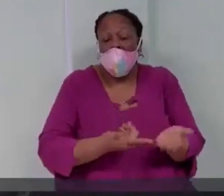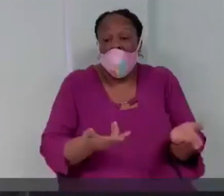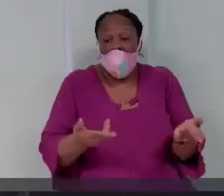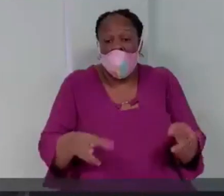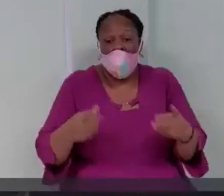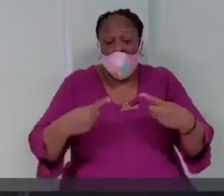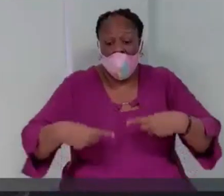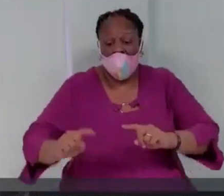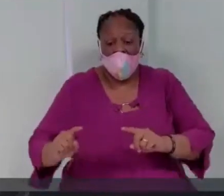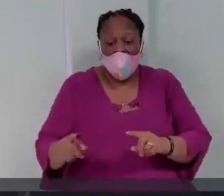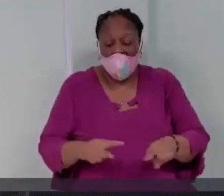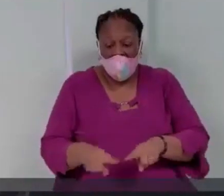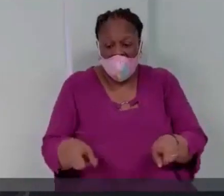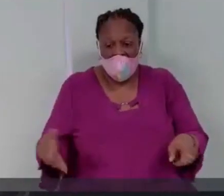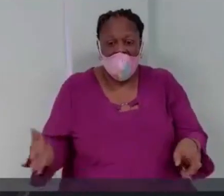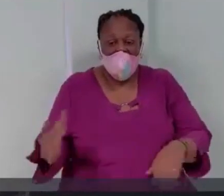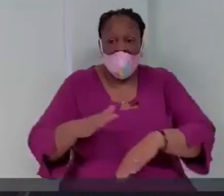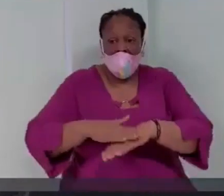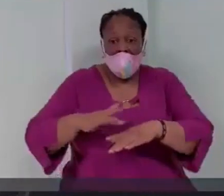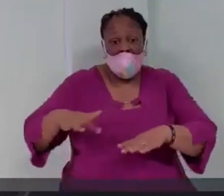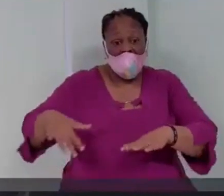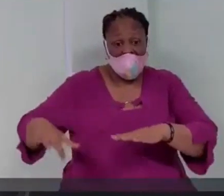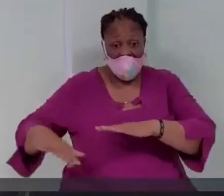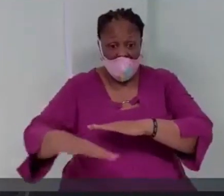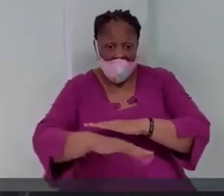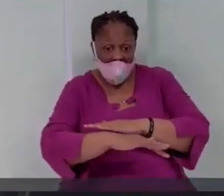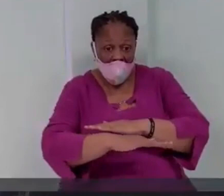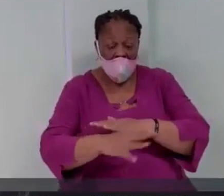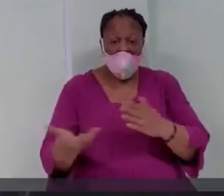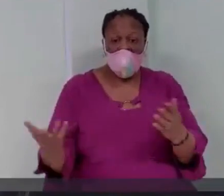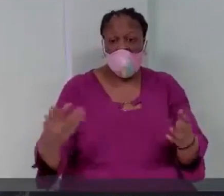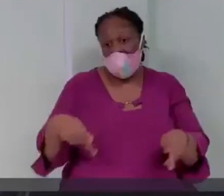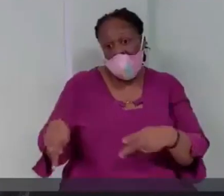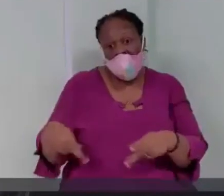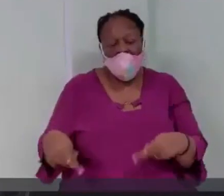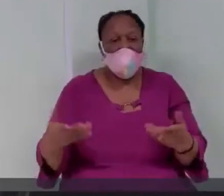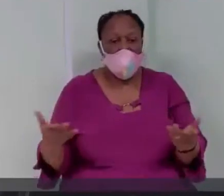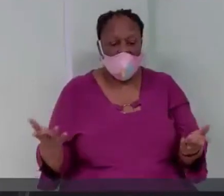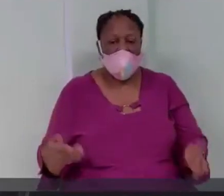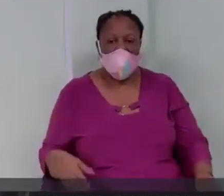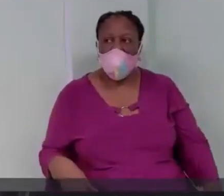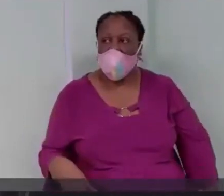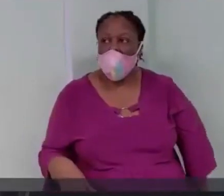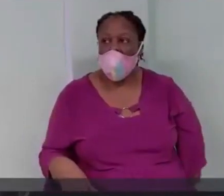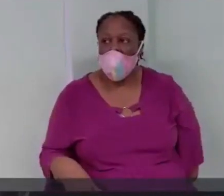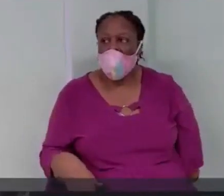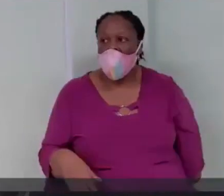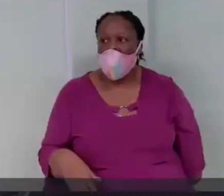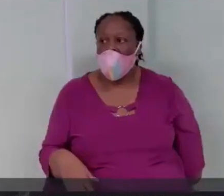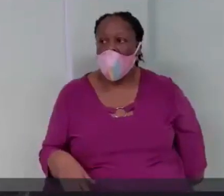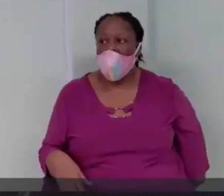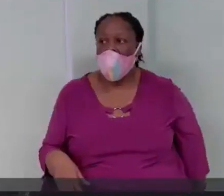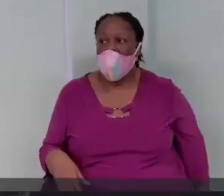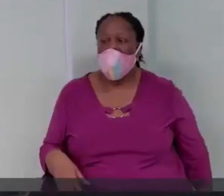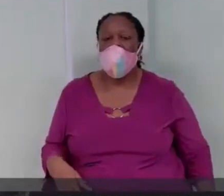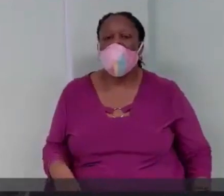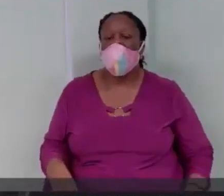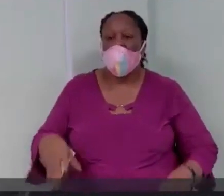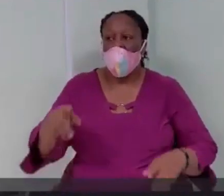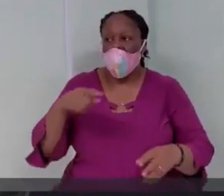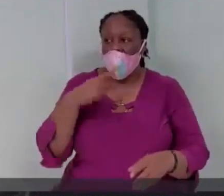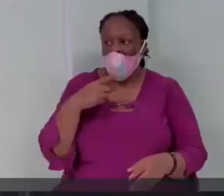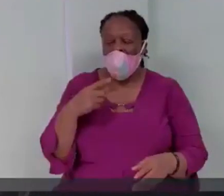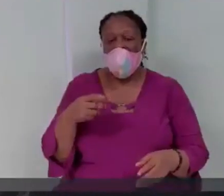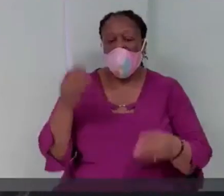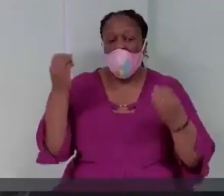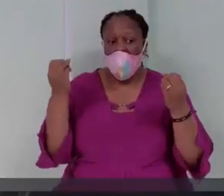including events on beaches, public beaches. I will do so against the backdrop of the increased risk of spread